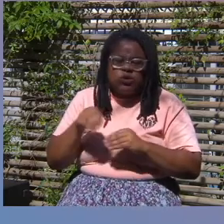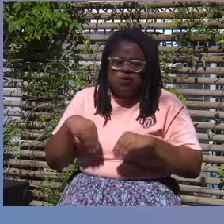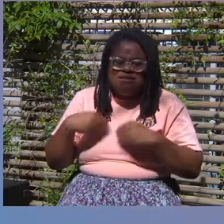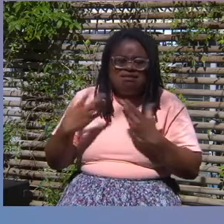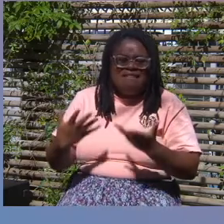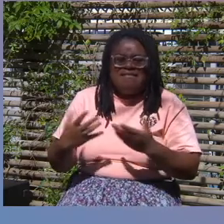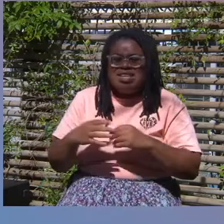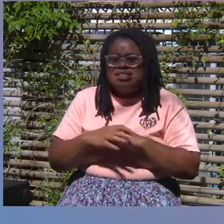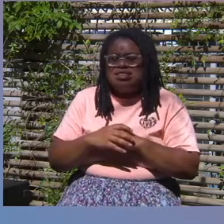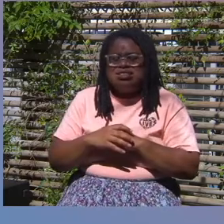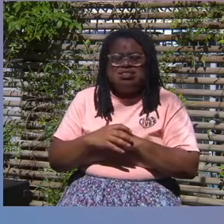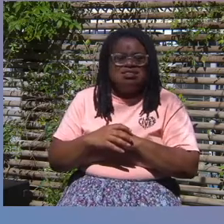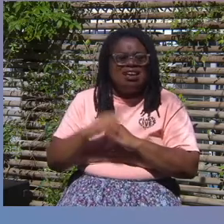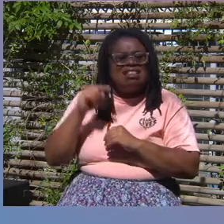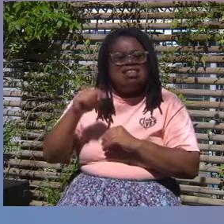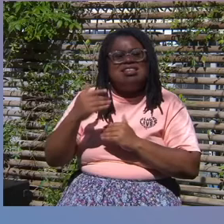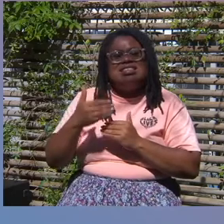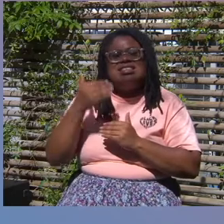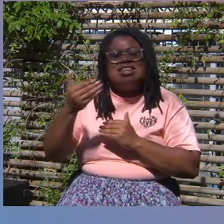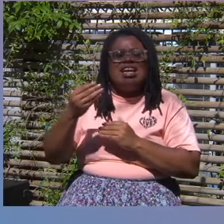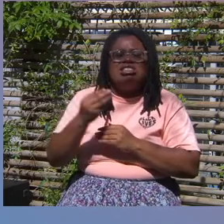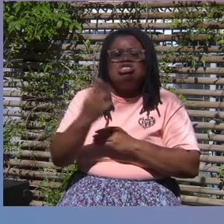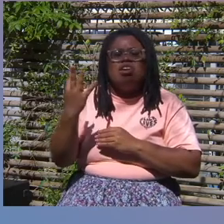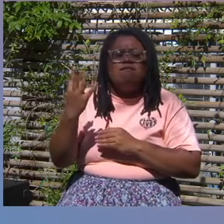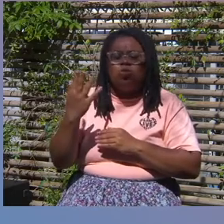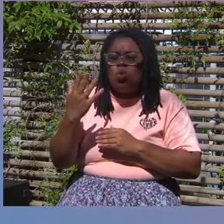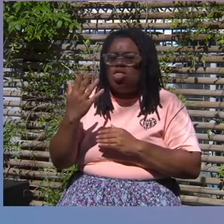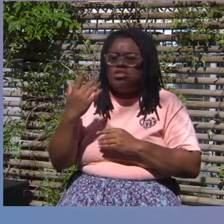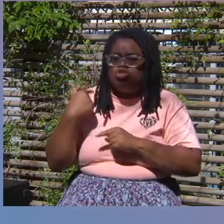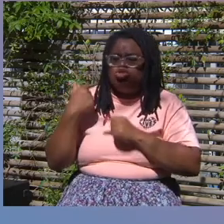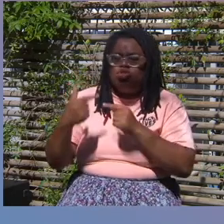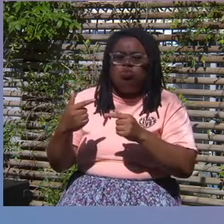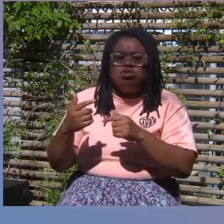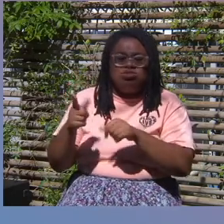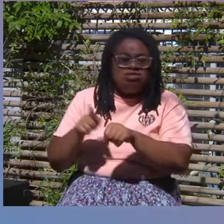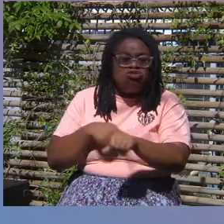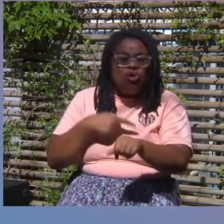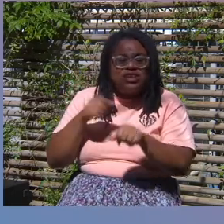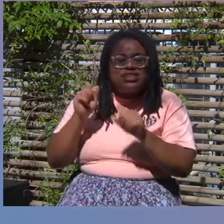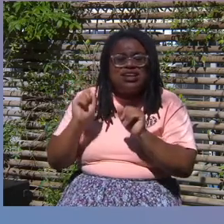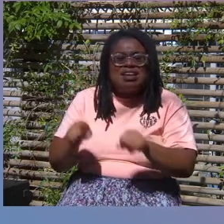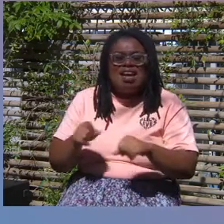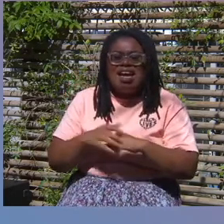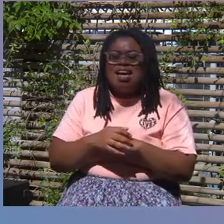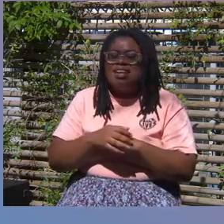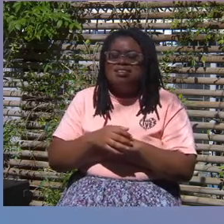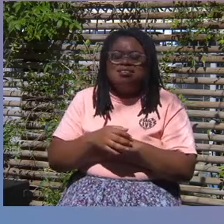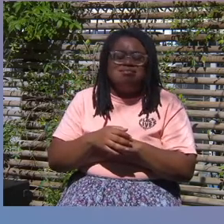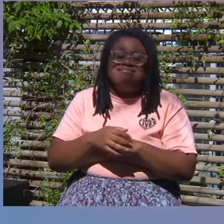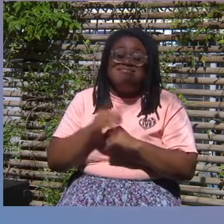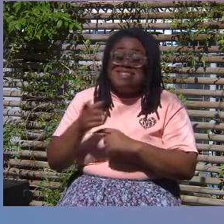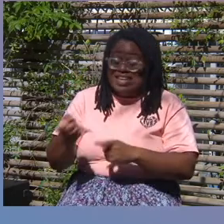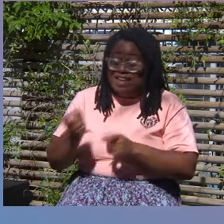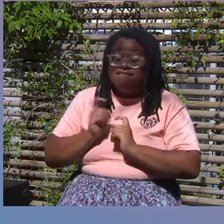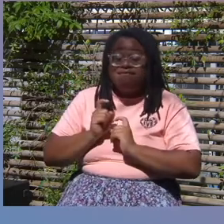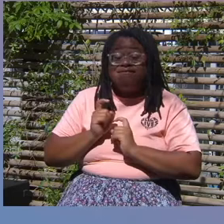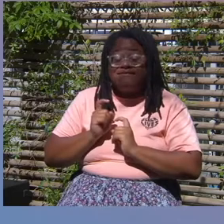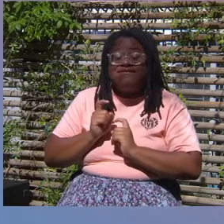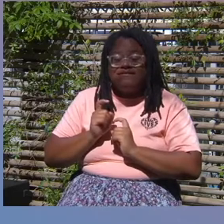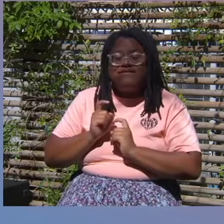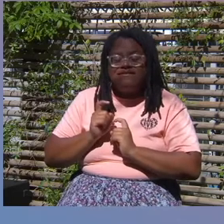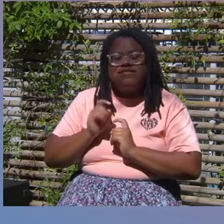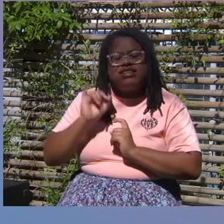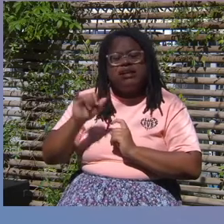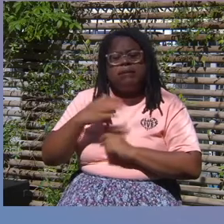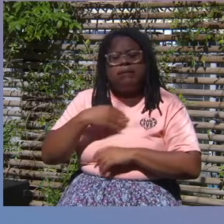to this next several generations as long as I can. It's a gift